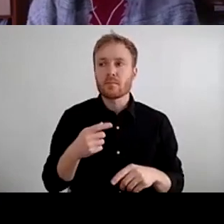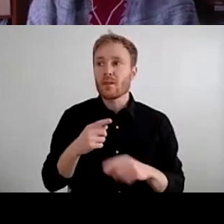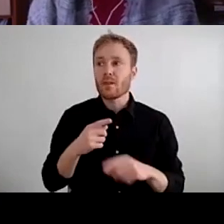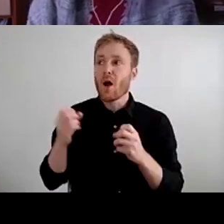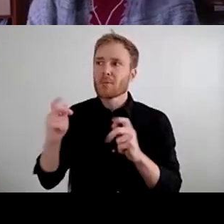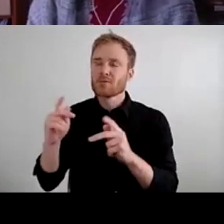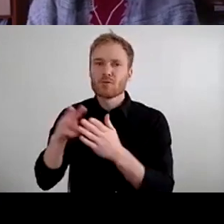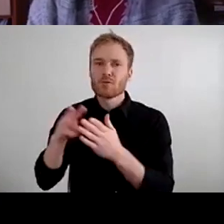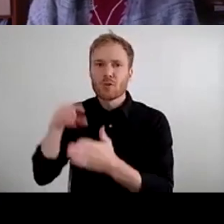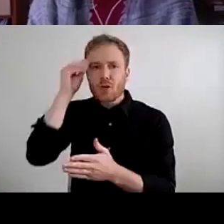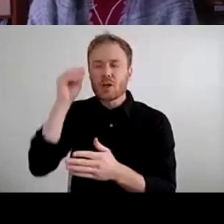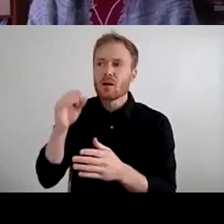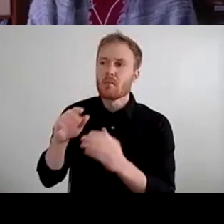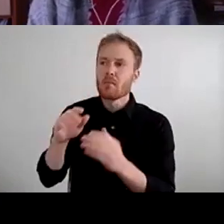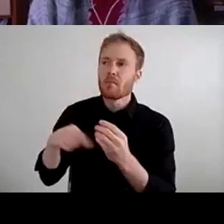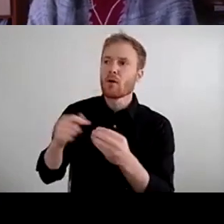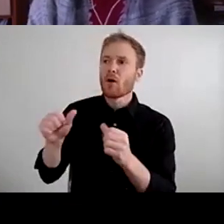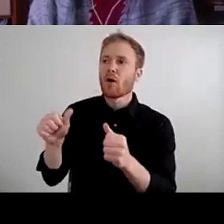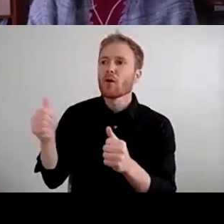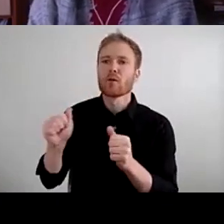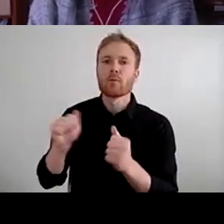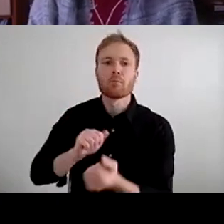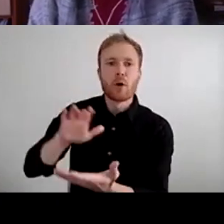is doing to address,